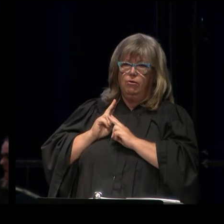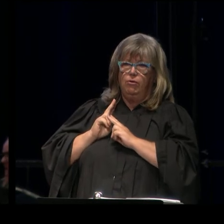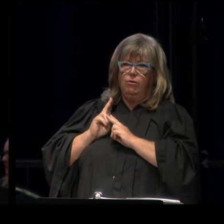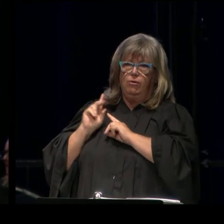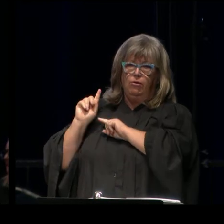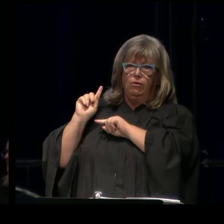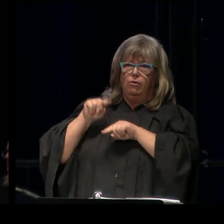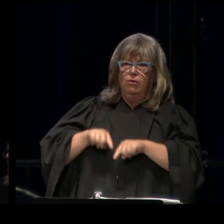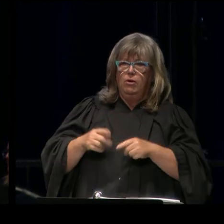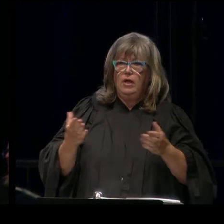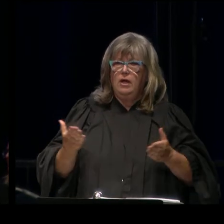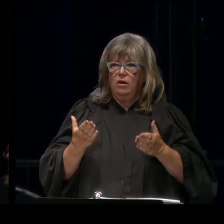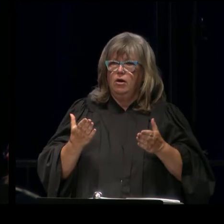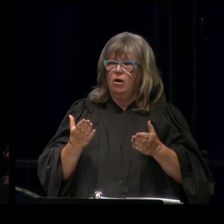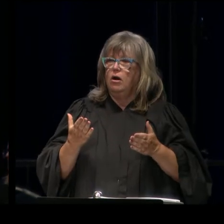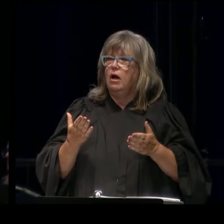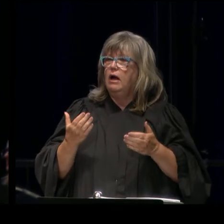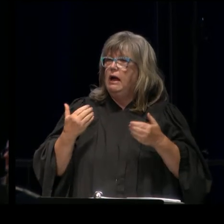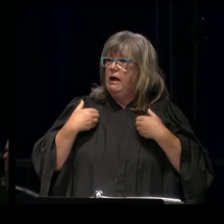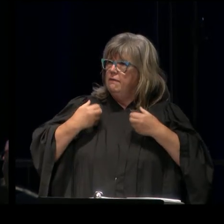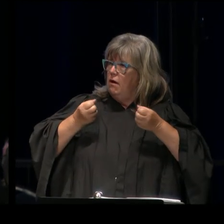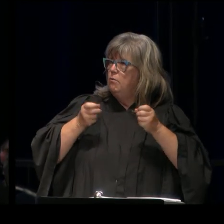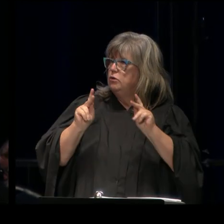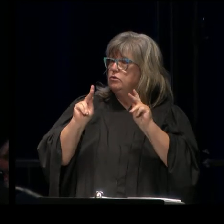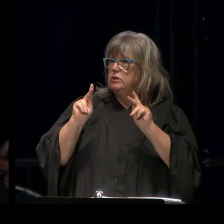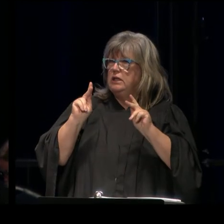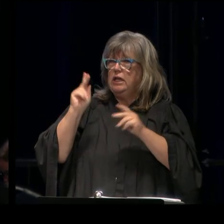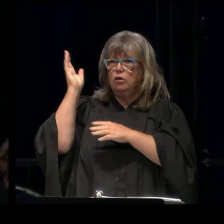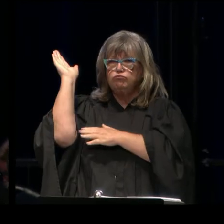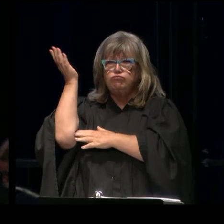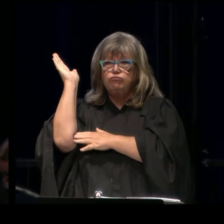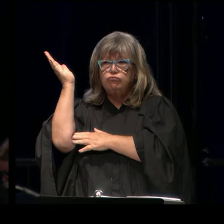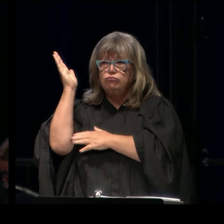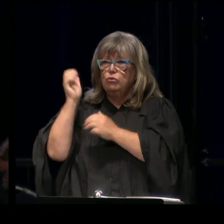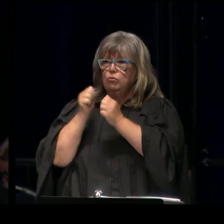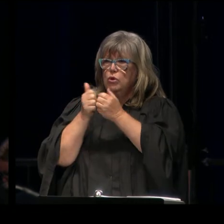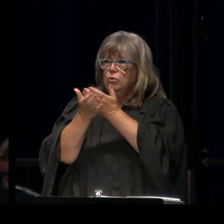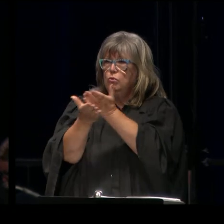and have the opportunity to speak to you.